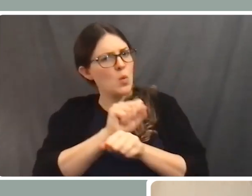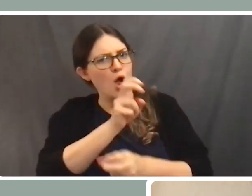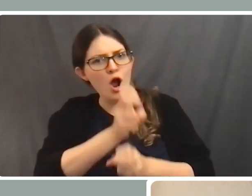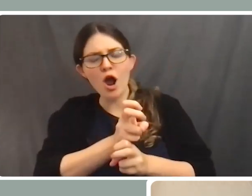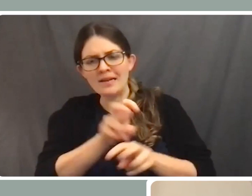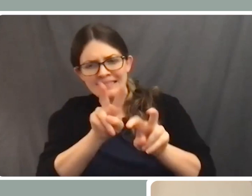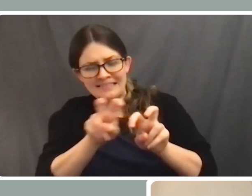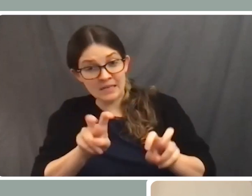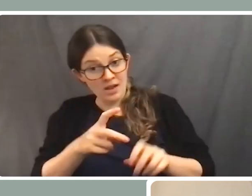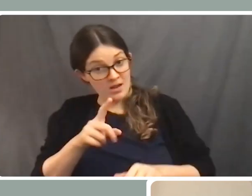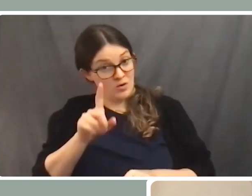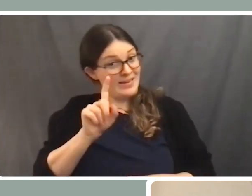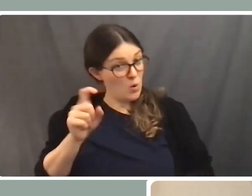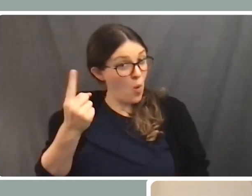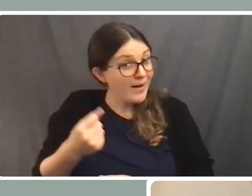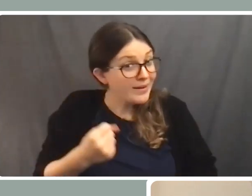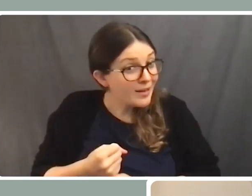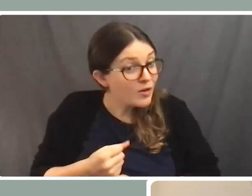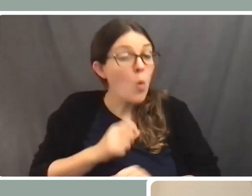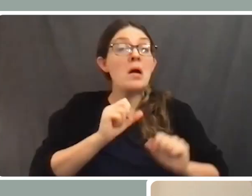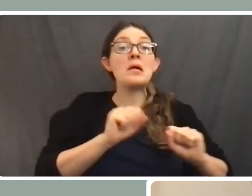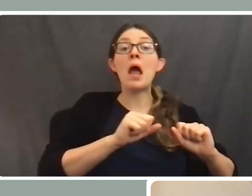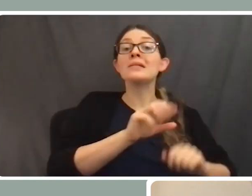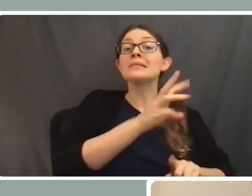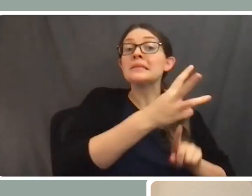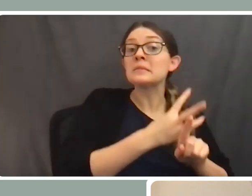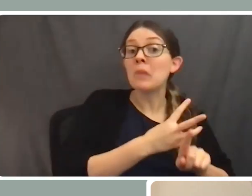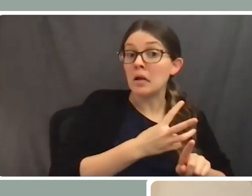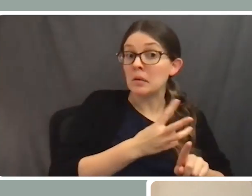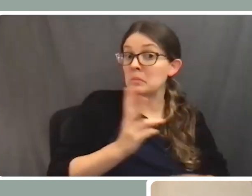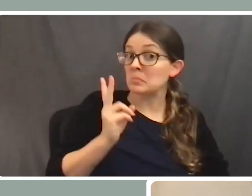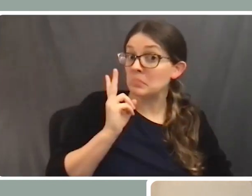the full 1 year of Herceptin or if we can get away with 6 months.